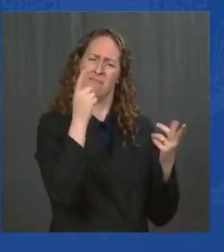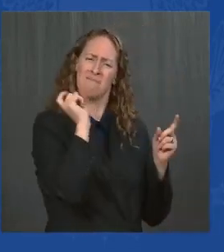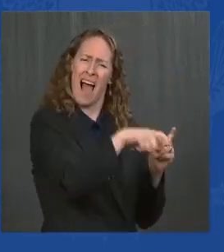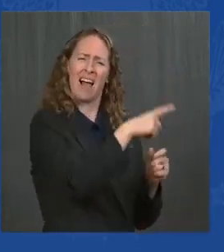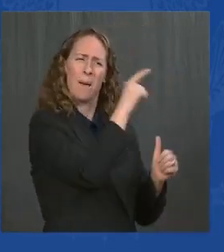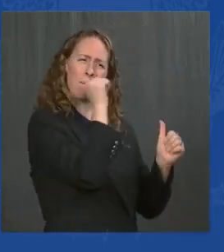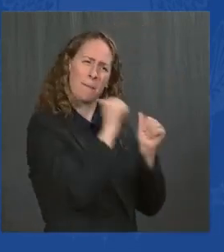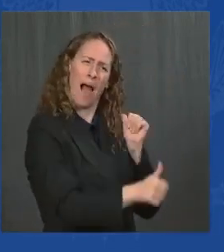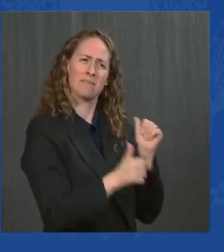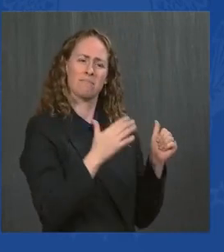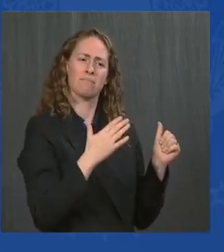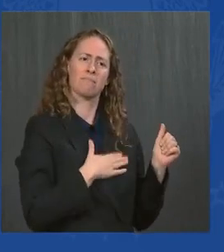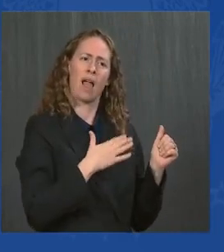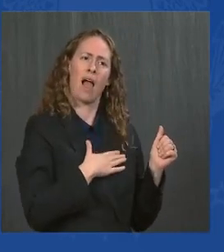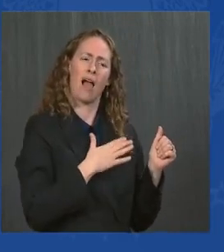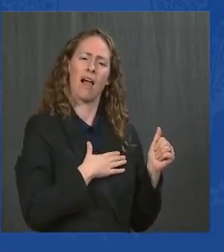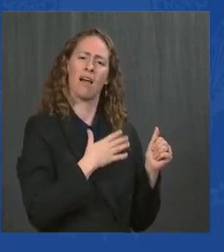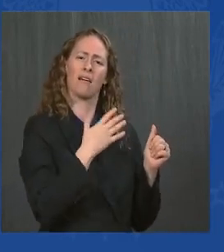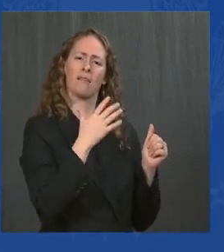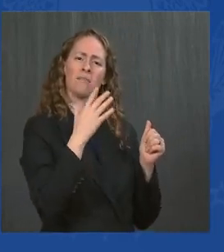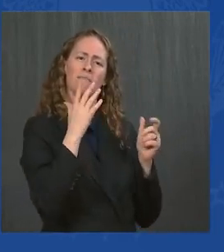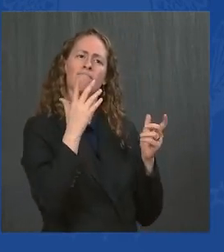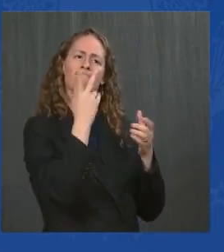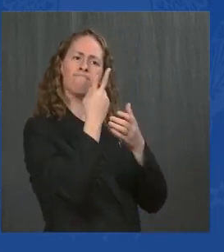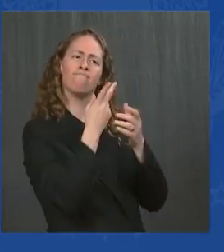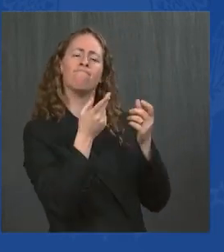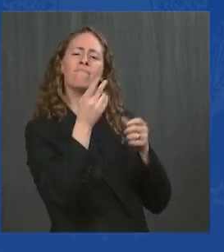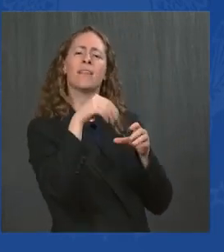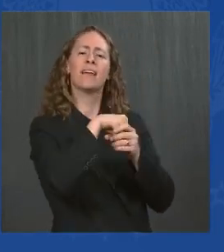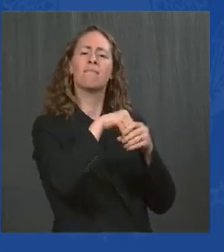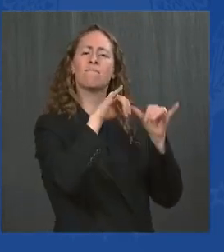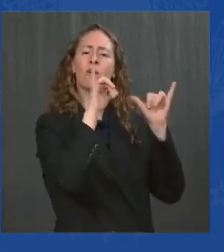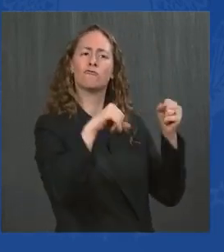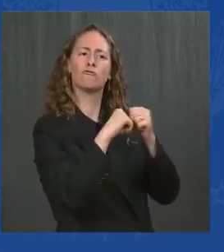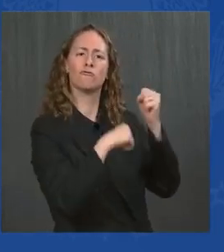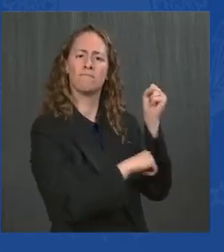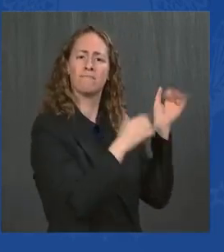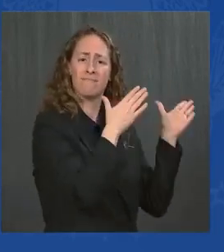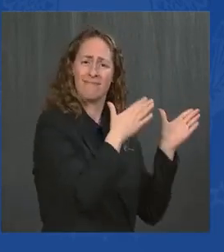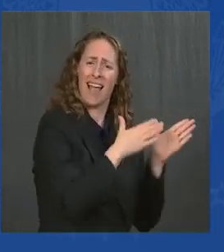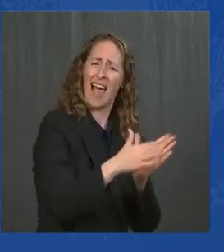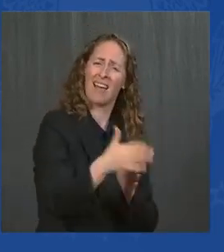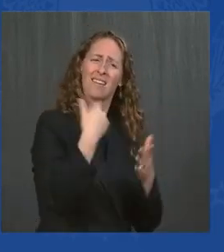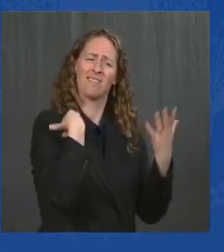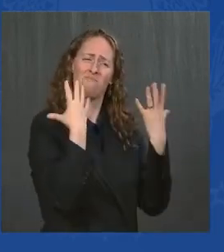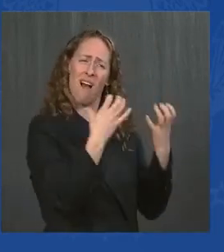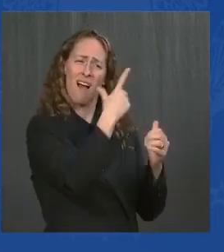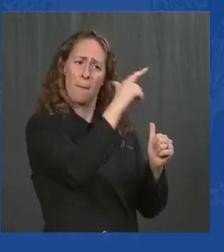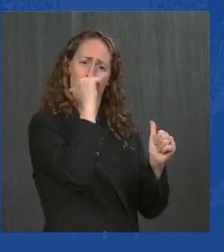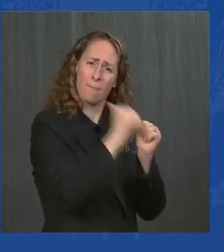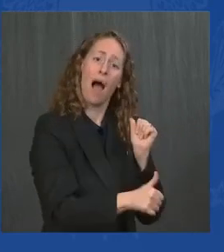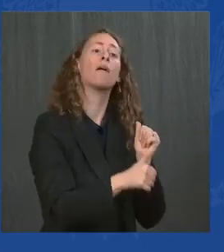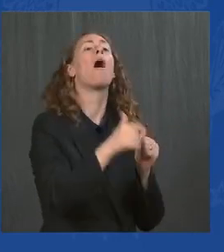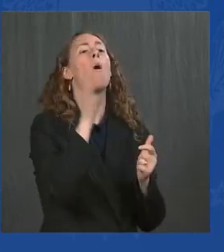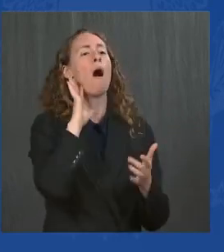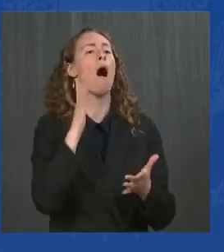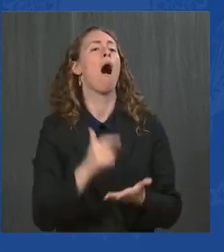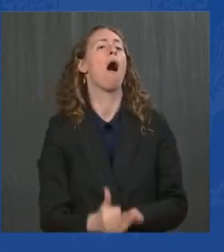plan. This bill is going to end years of gridlock. We used to remember we always